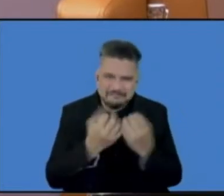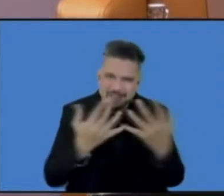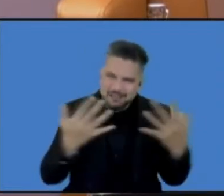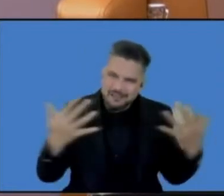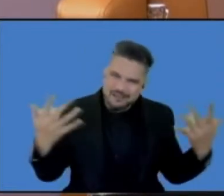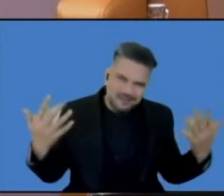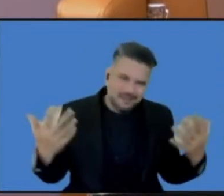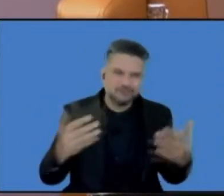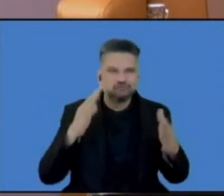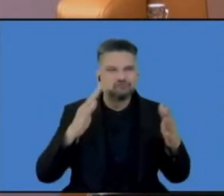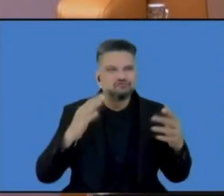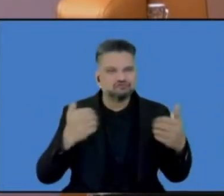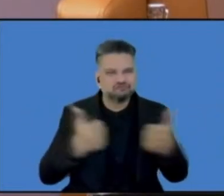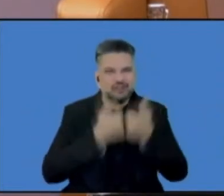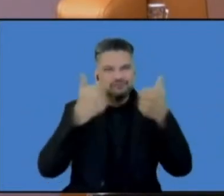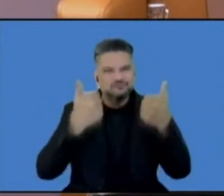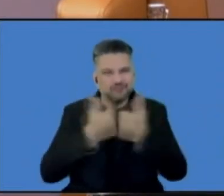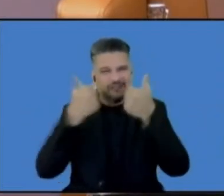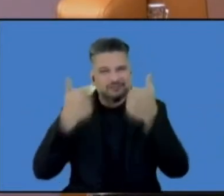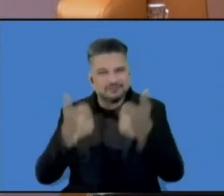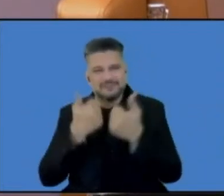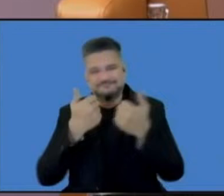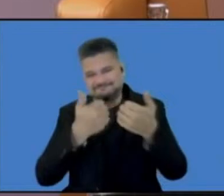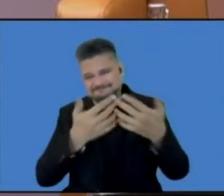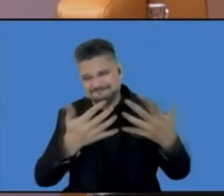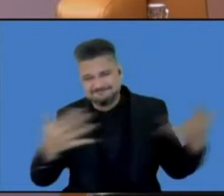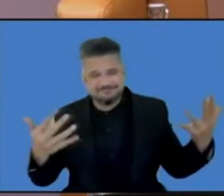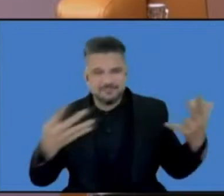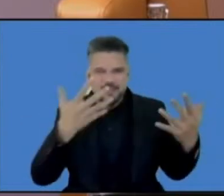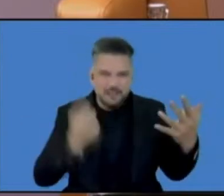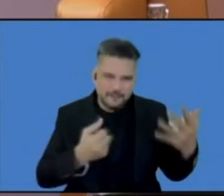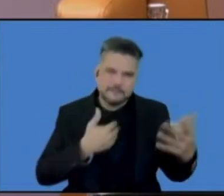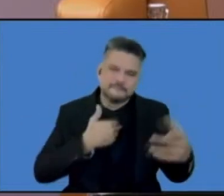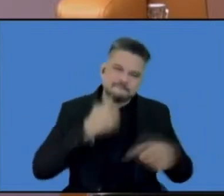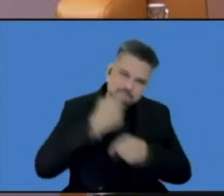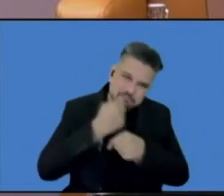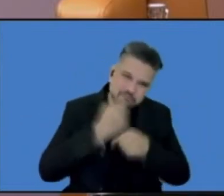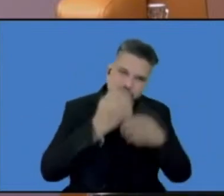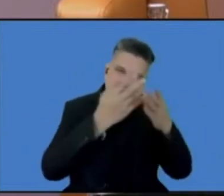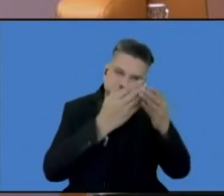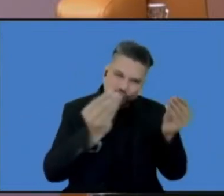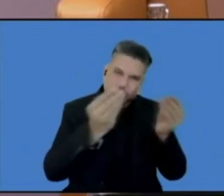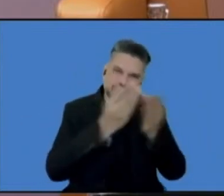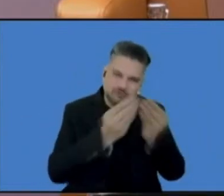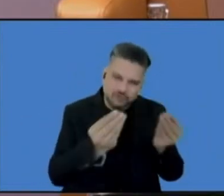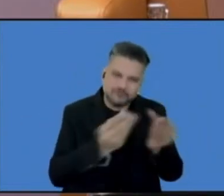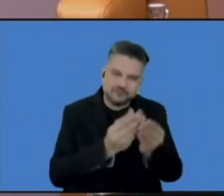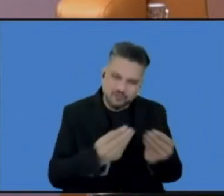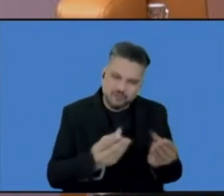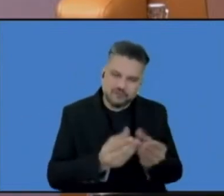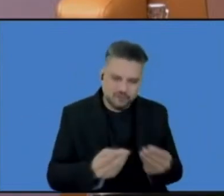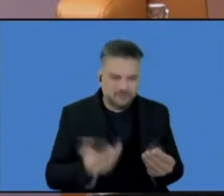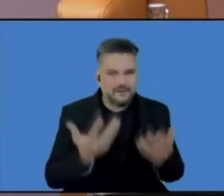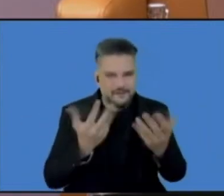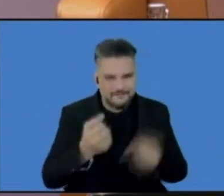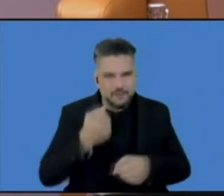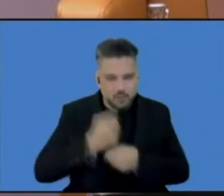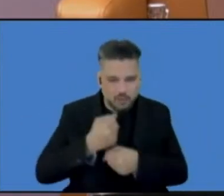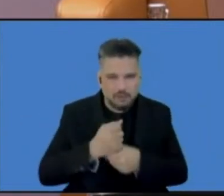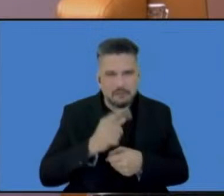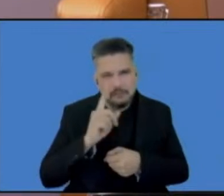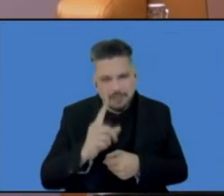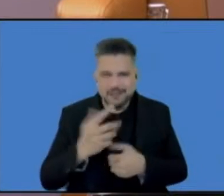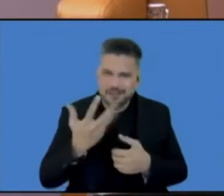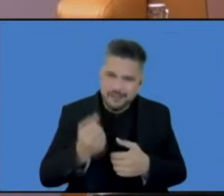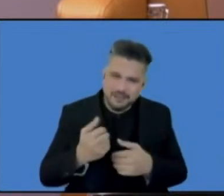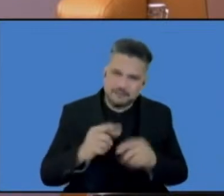working on and addressing up until now, there are a lot of steps, initiatives, and programs that have been